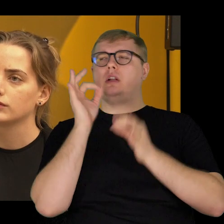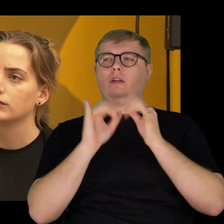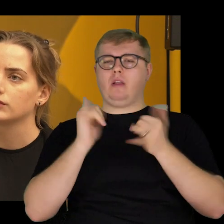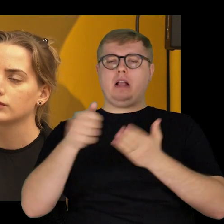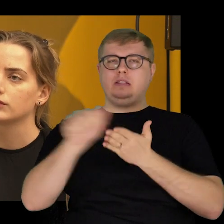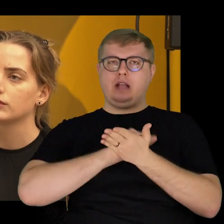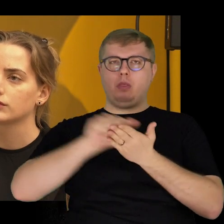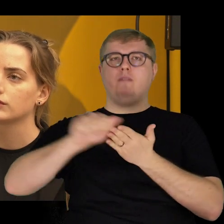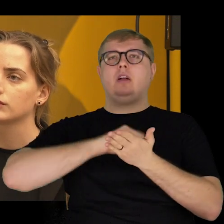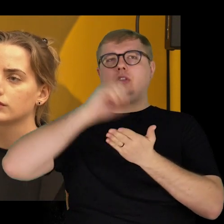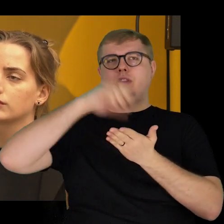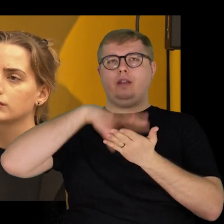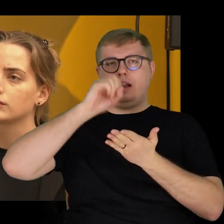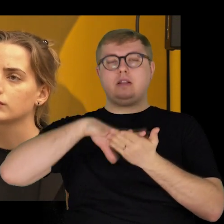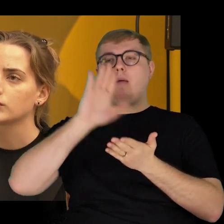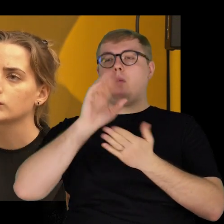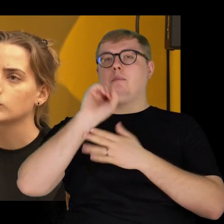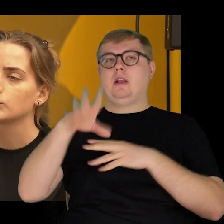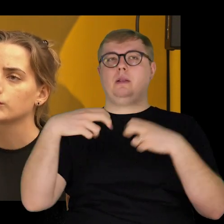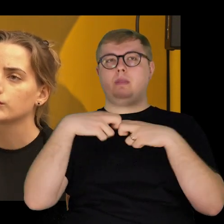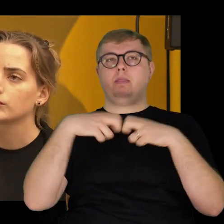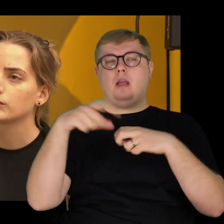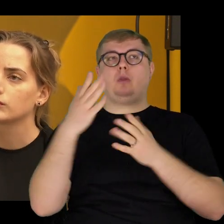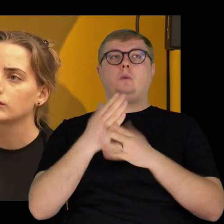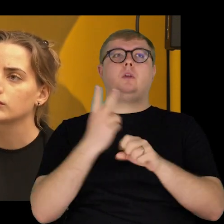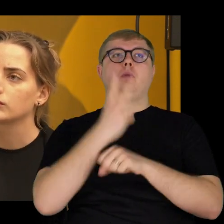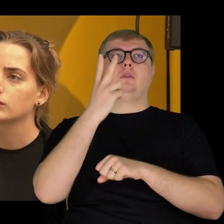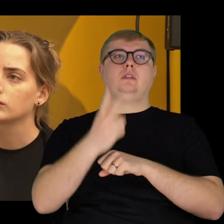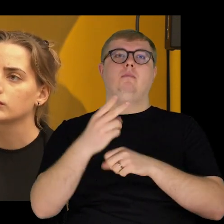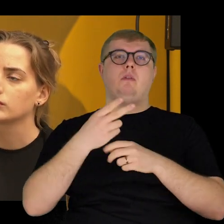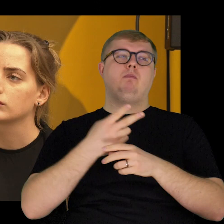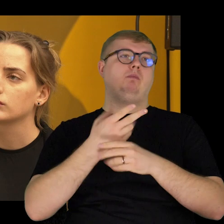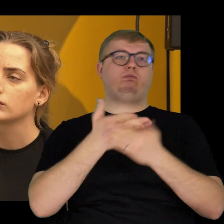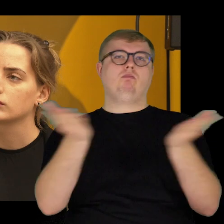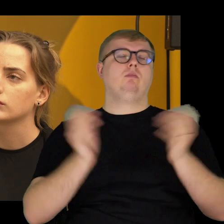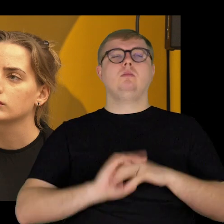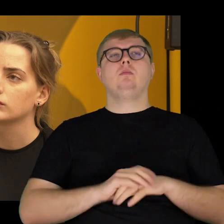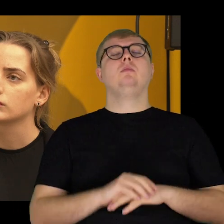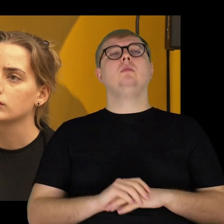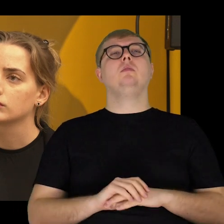the internet and have it open access. And it's a big kind of